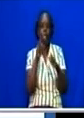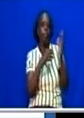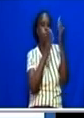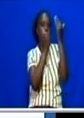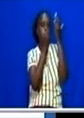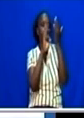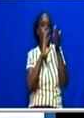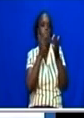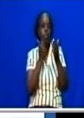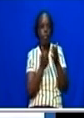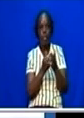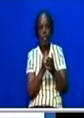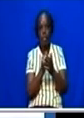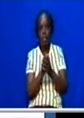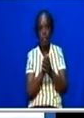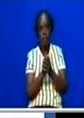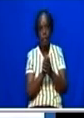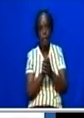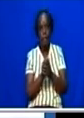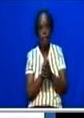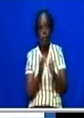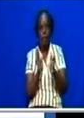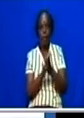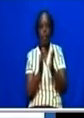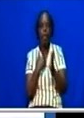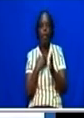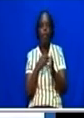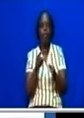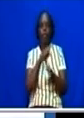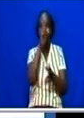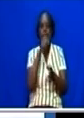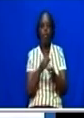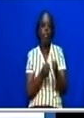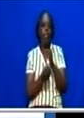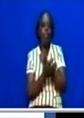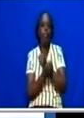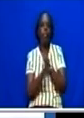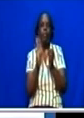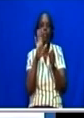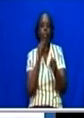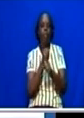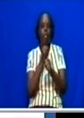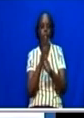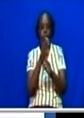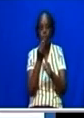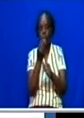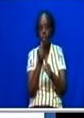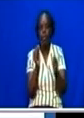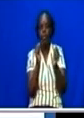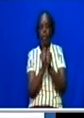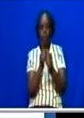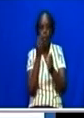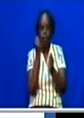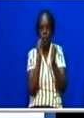response. And we have our question is explain 5 functions of money at 10 marks. So